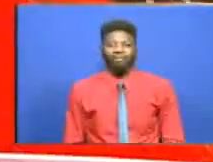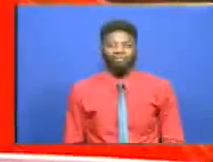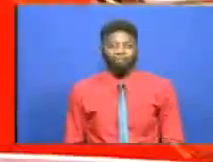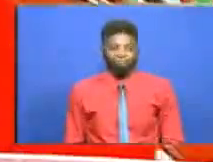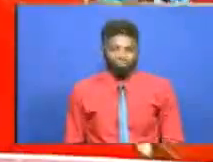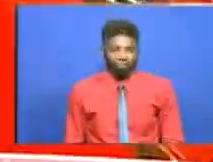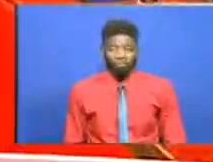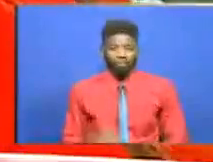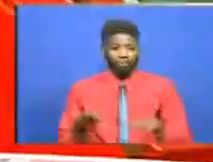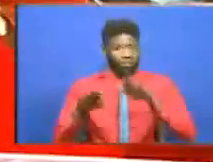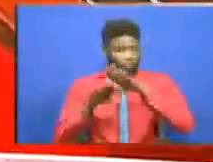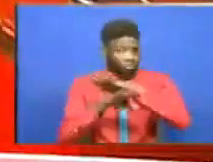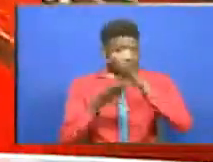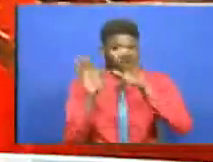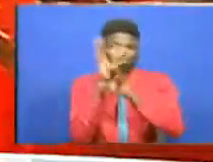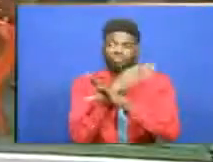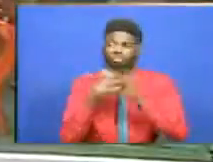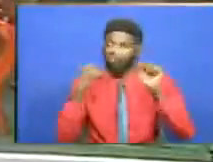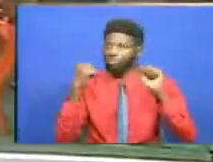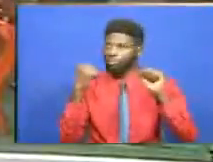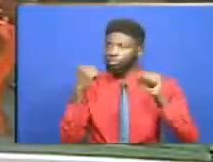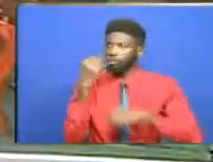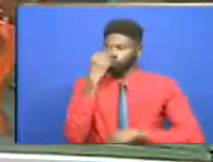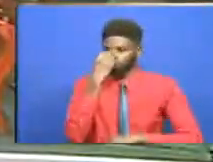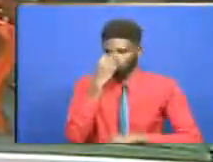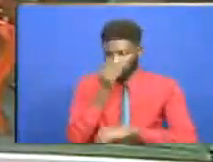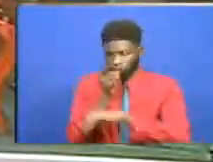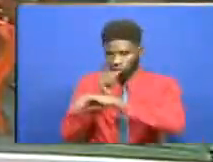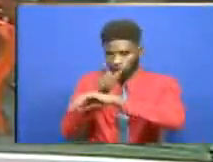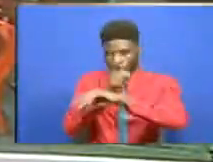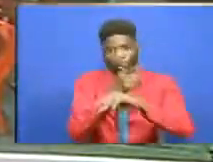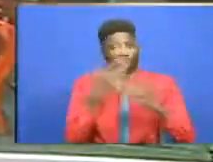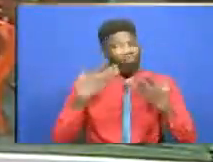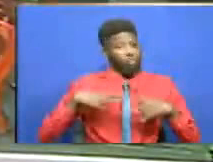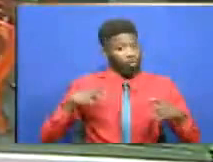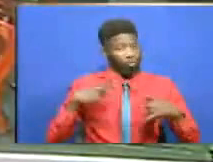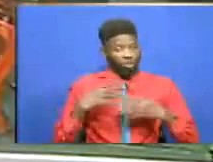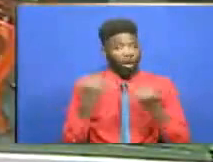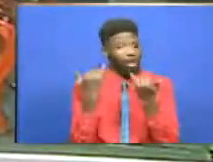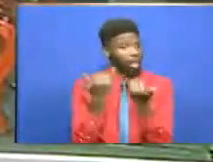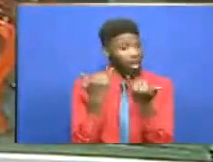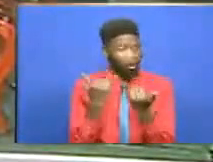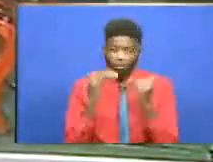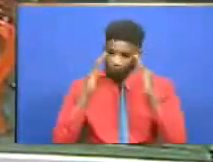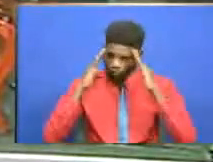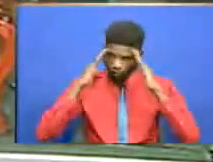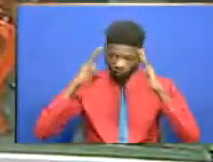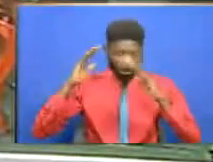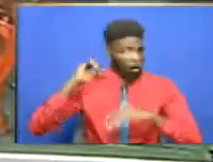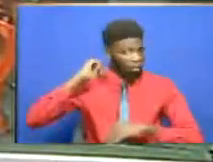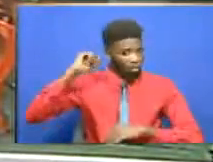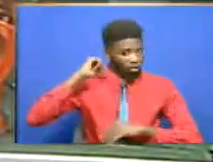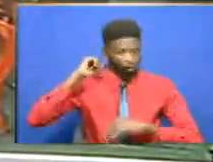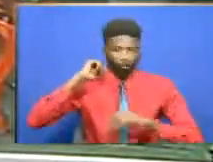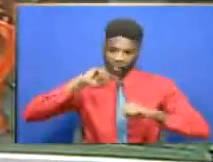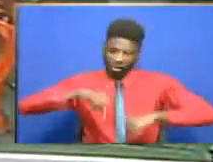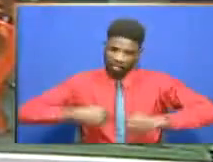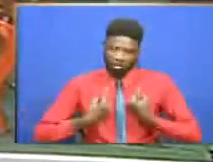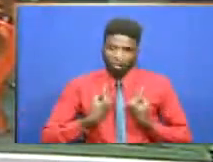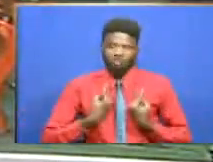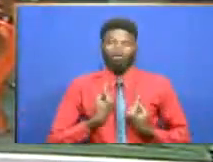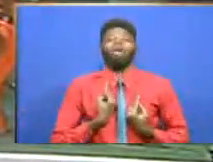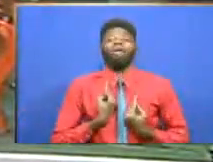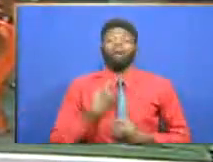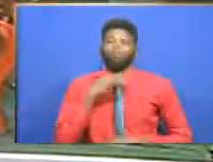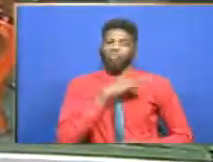And Deputy President William Ruto is warning those propagating political and personal interest in the push for constitutional changes